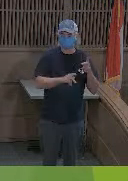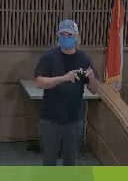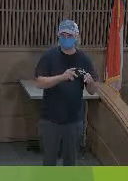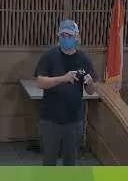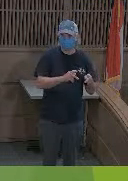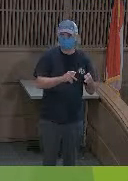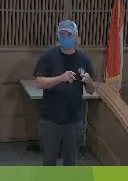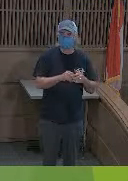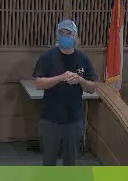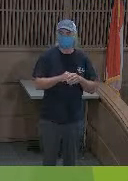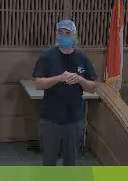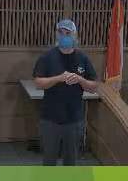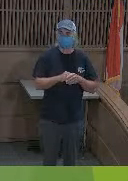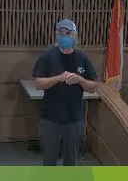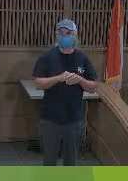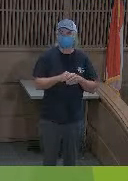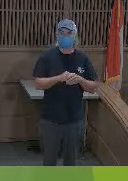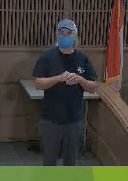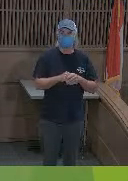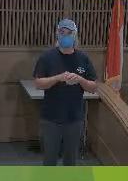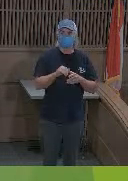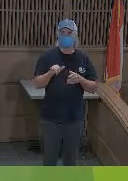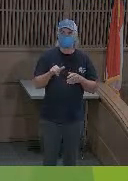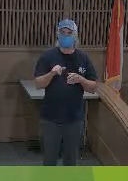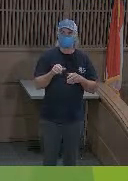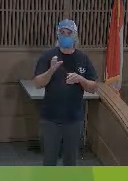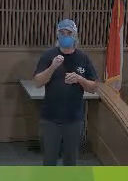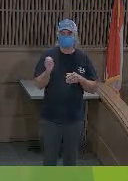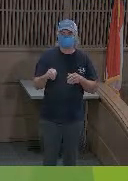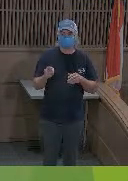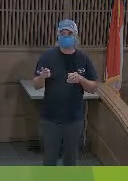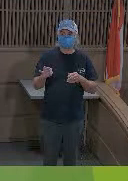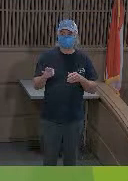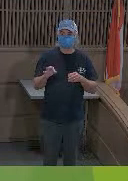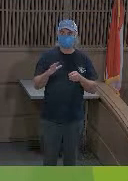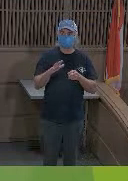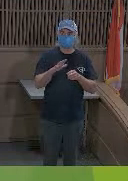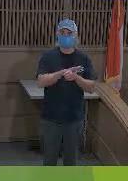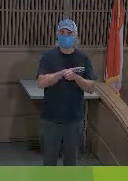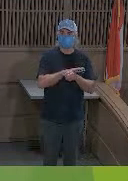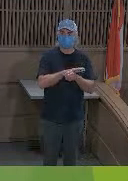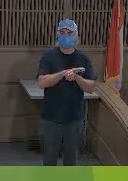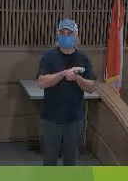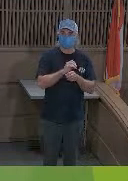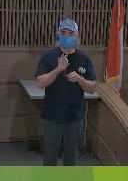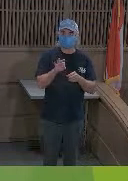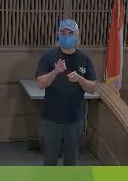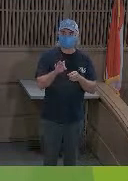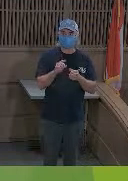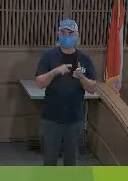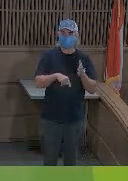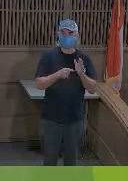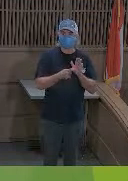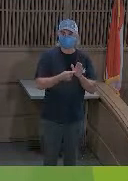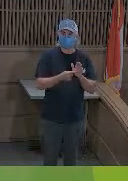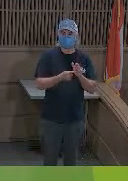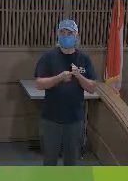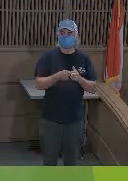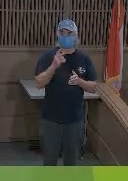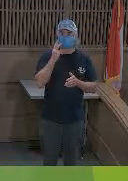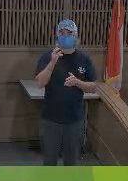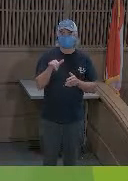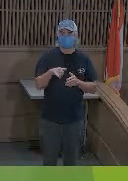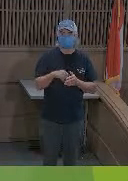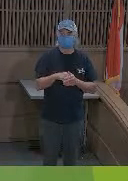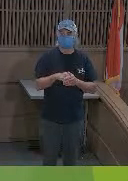Age group, percentage of total. This is a better description of what, or illustration of what's happening. You'll